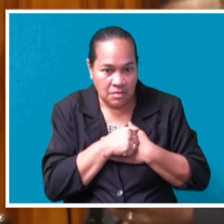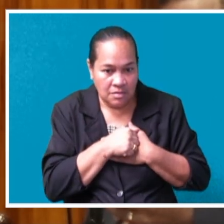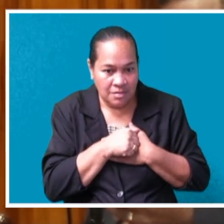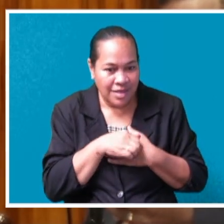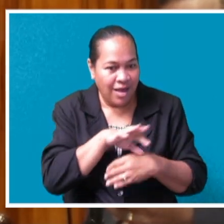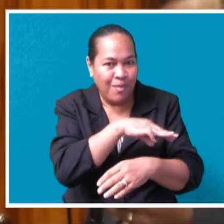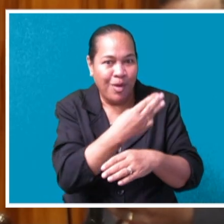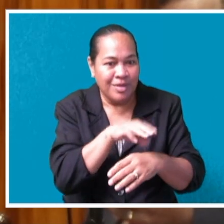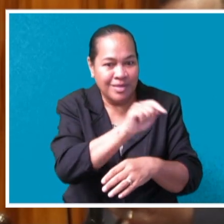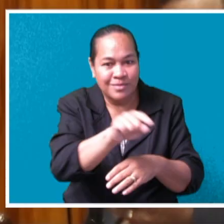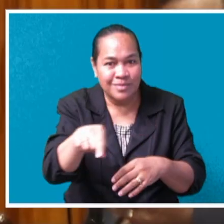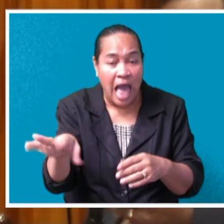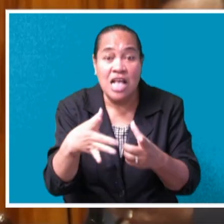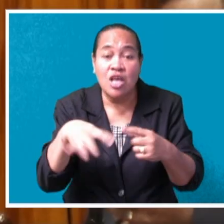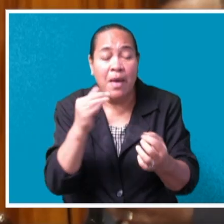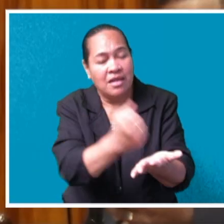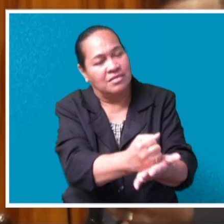Japan has supported Fiji